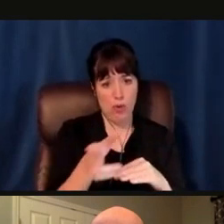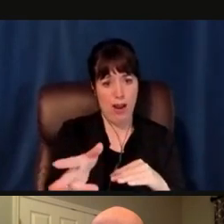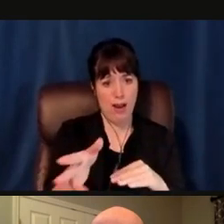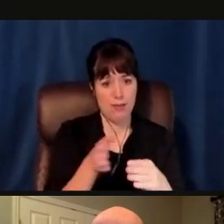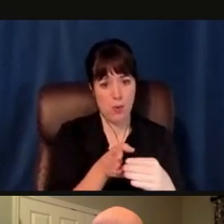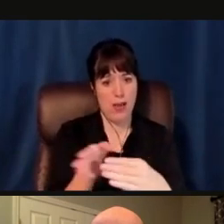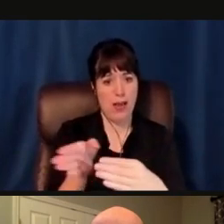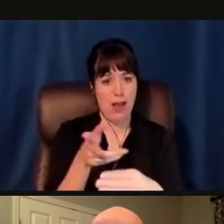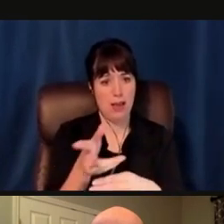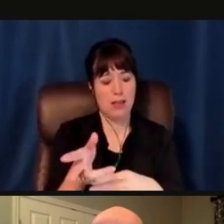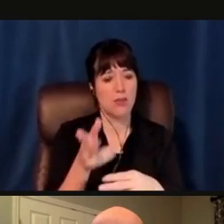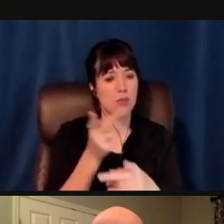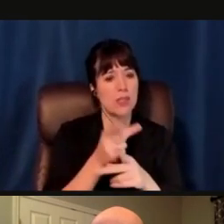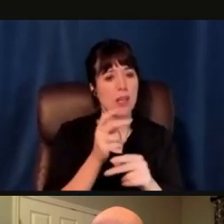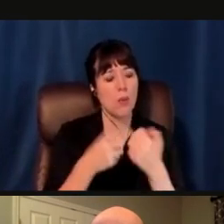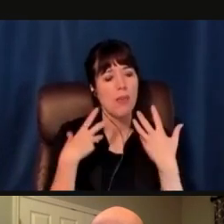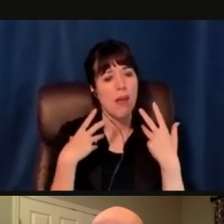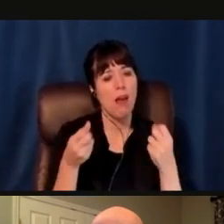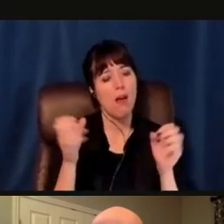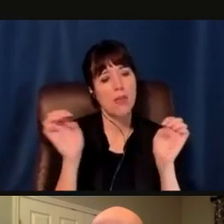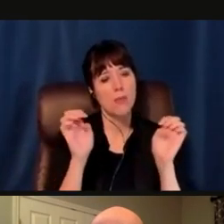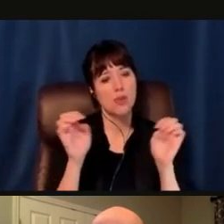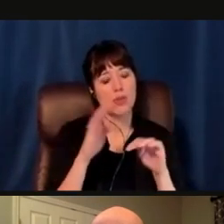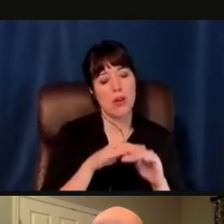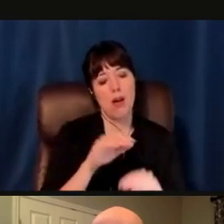health emergency on Sunnyside Road.